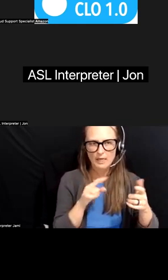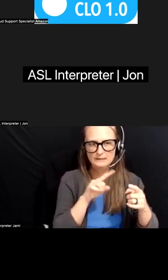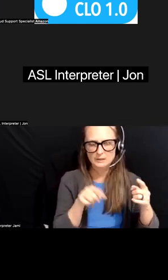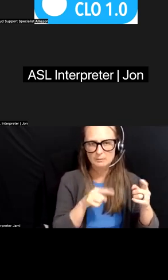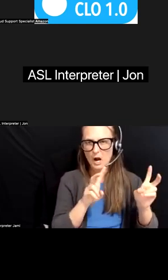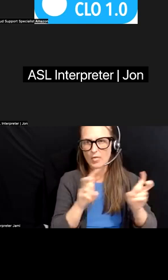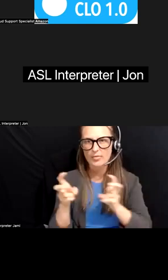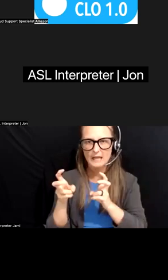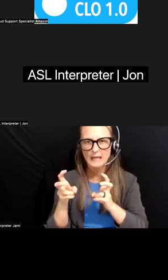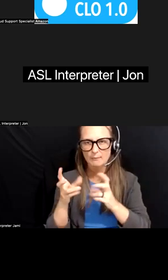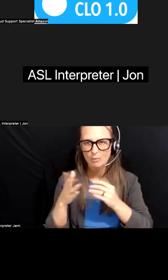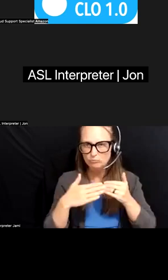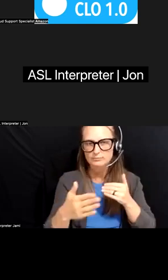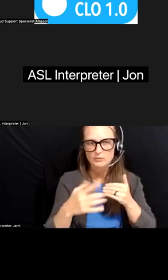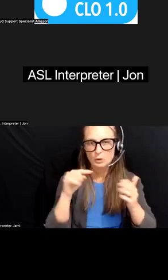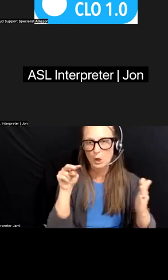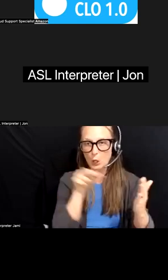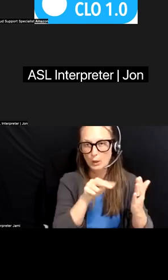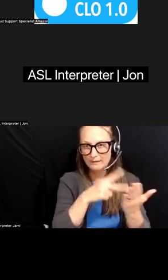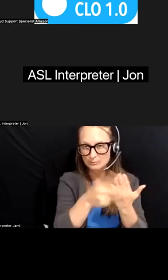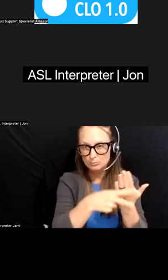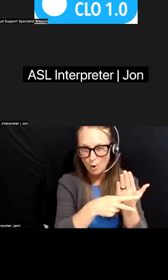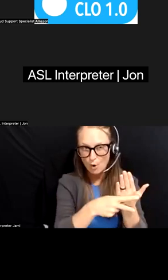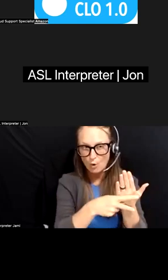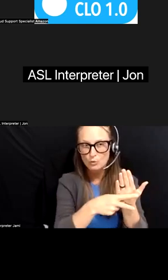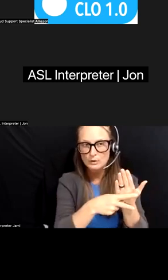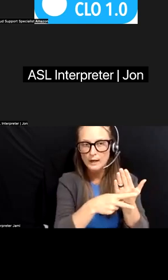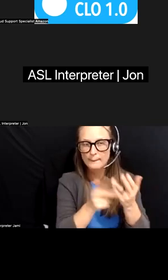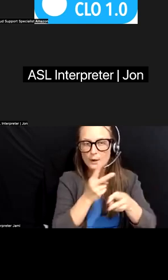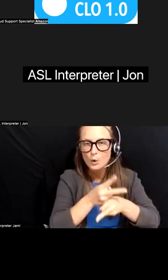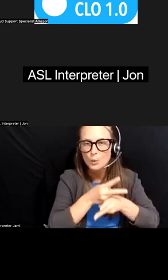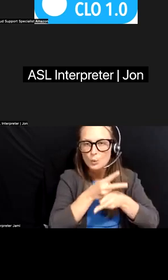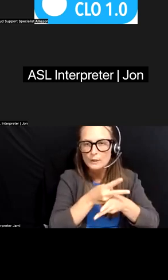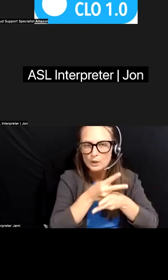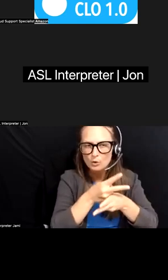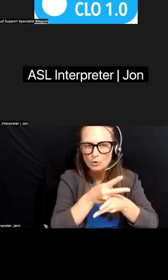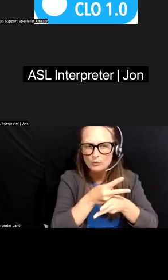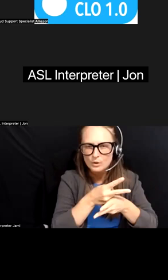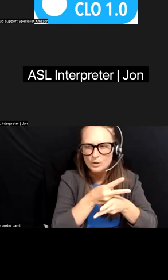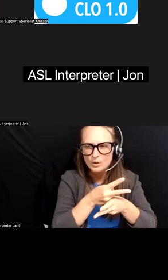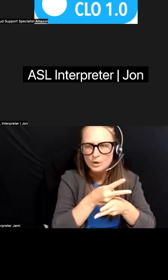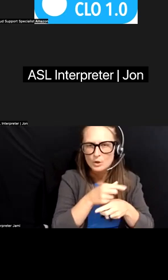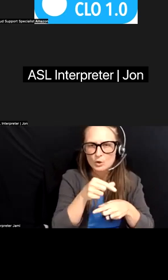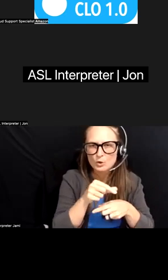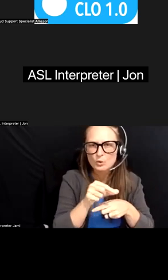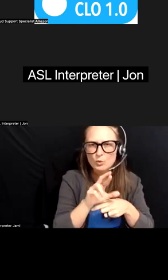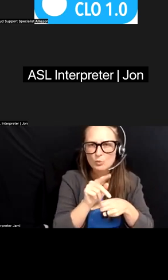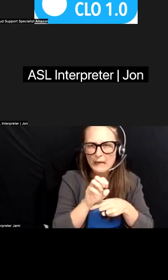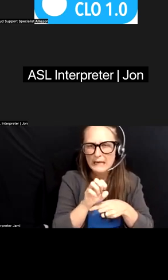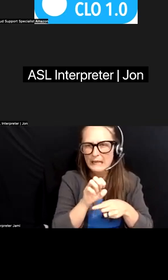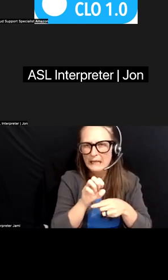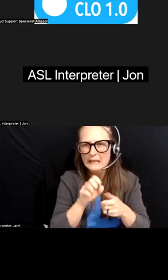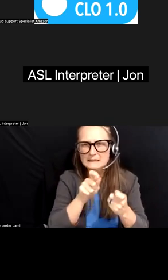we're looking at this program. We've carefully curated specific topics